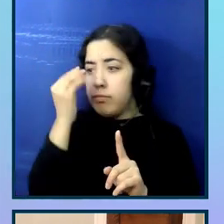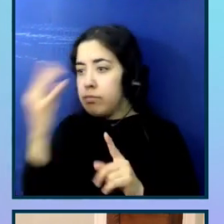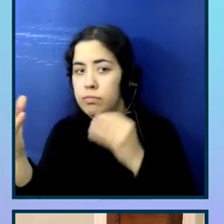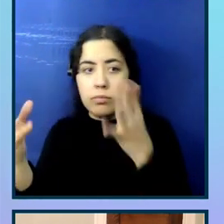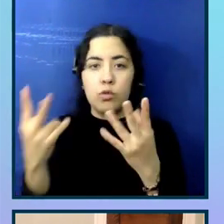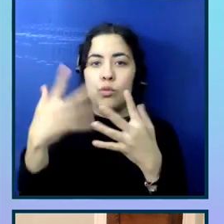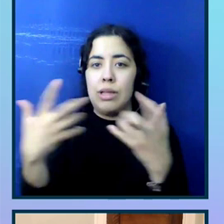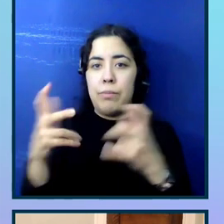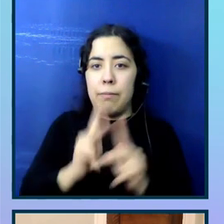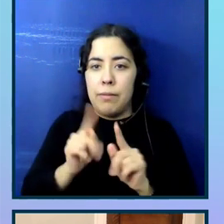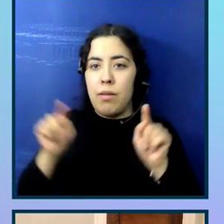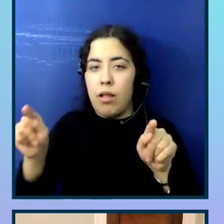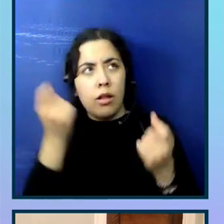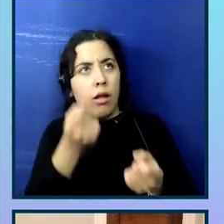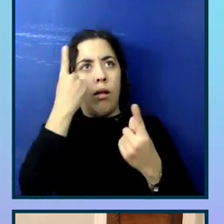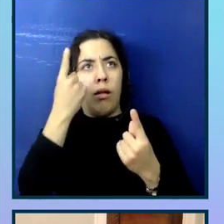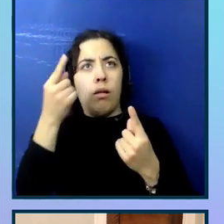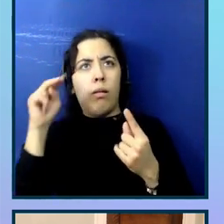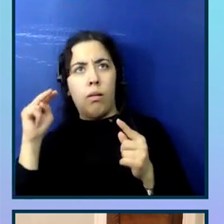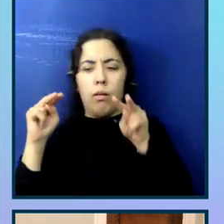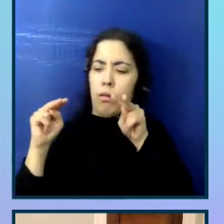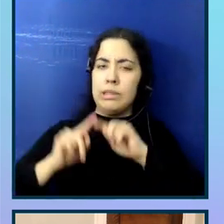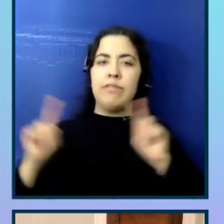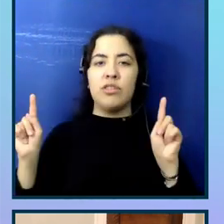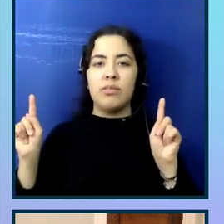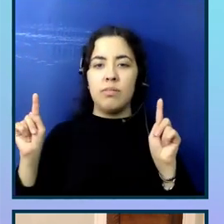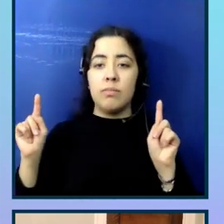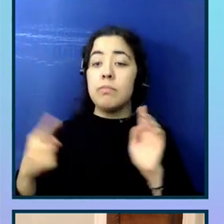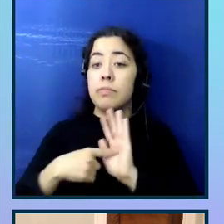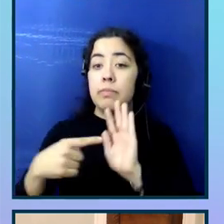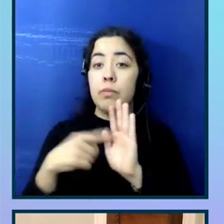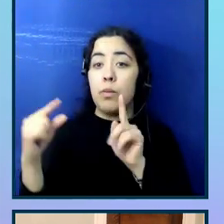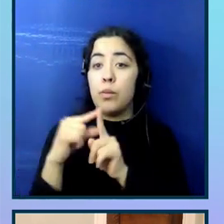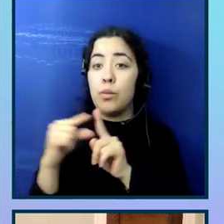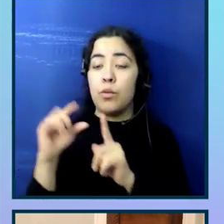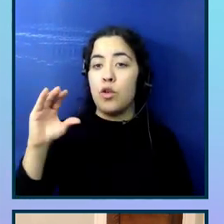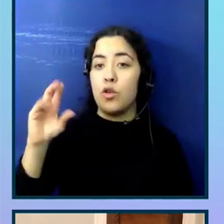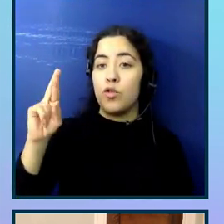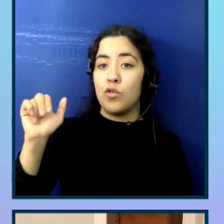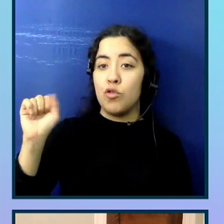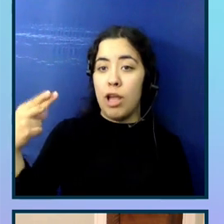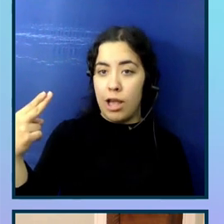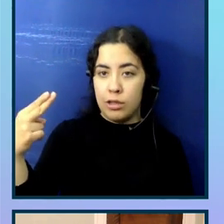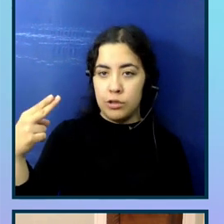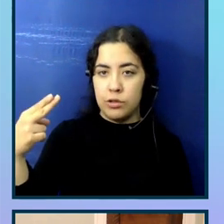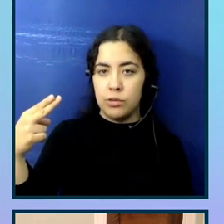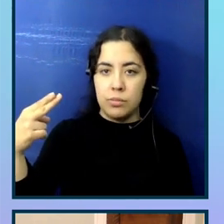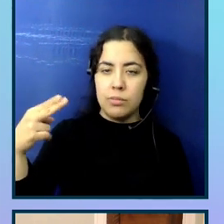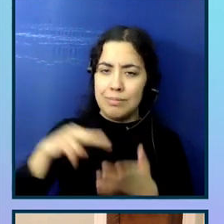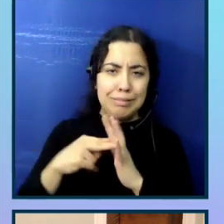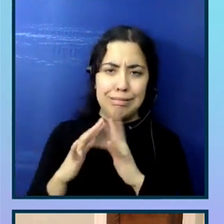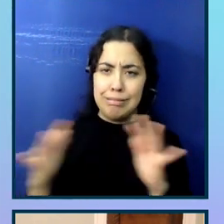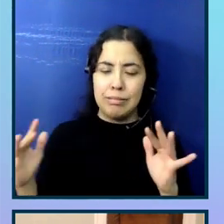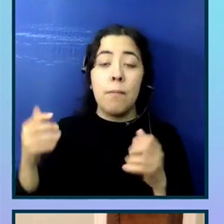and they can interpret them differently. For example, the word crash can mean many things. It can mean